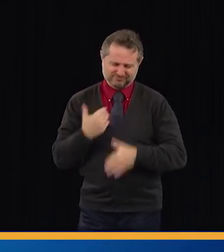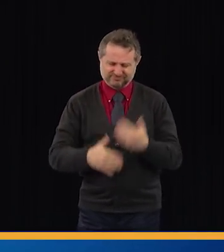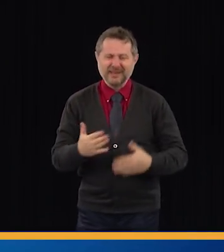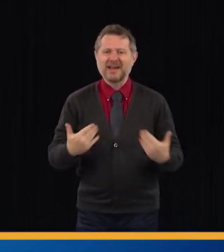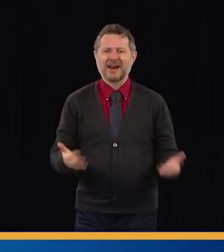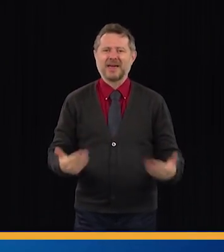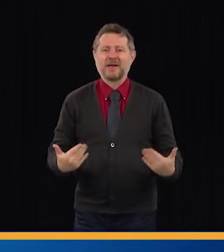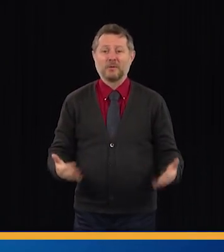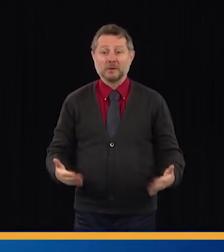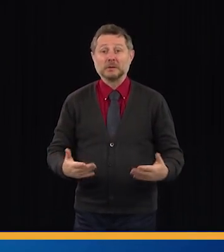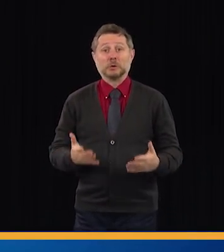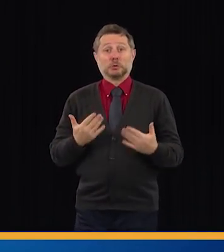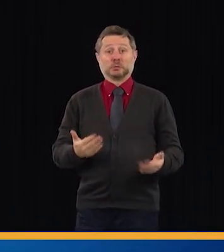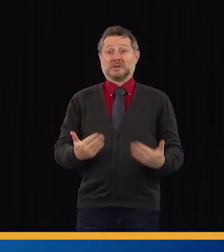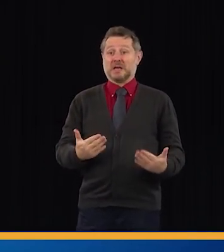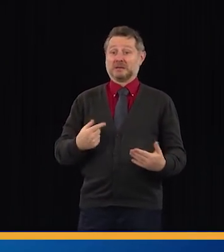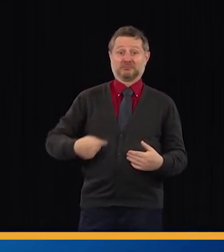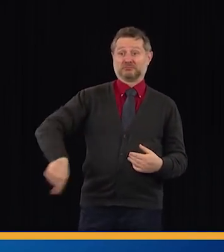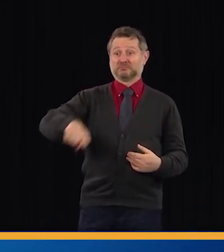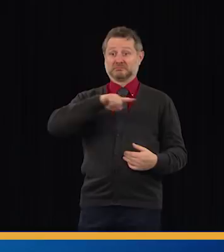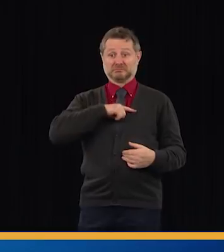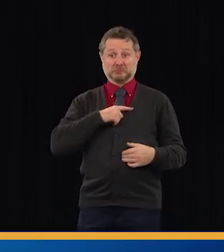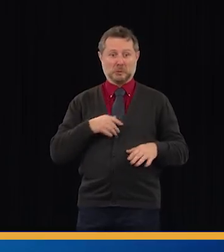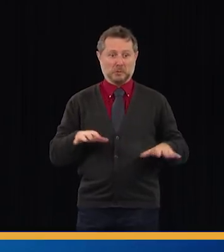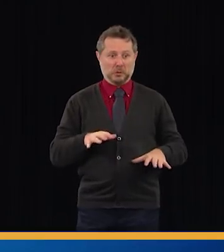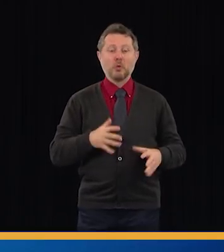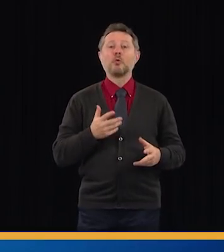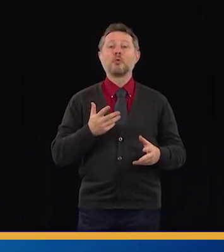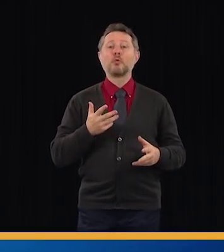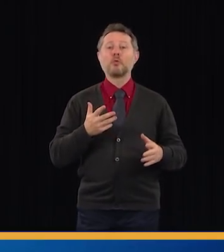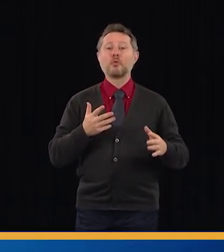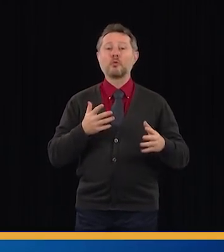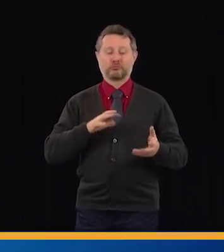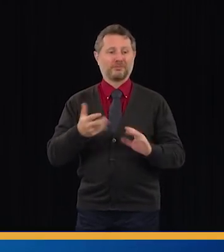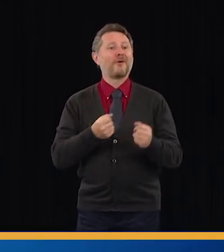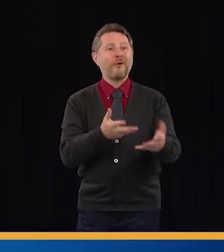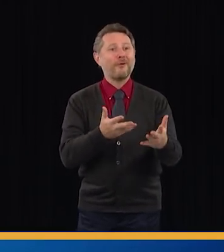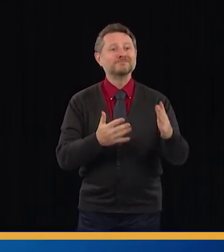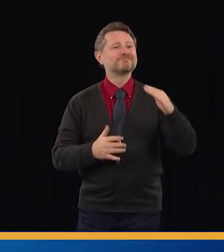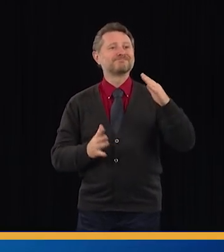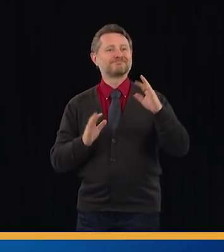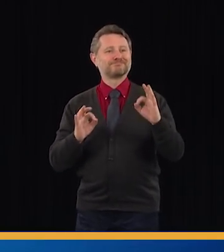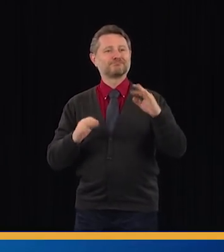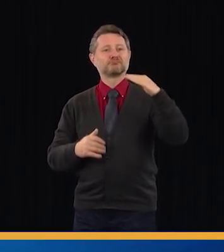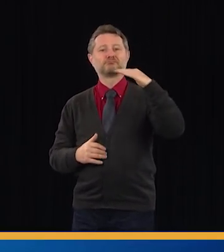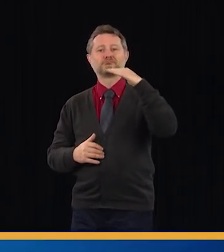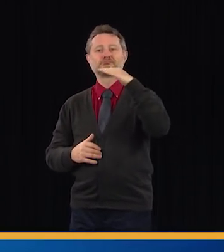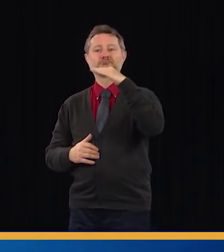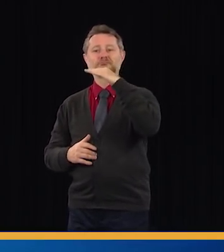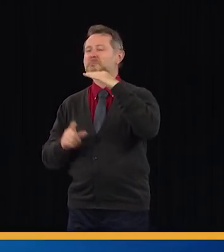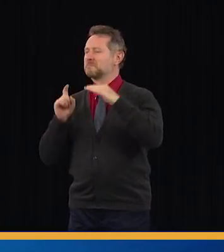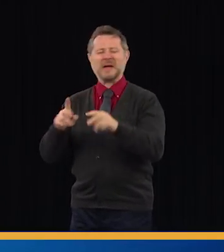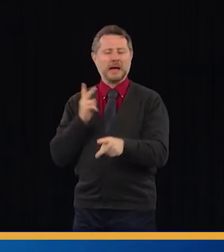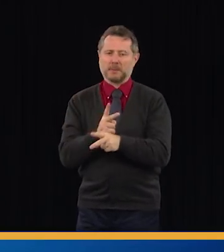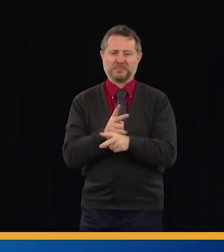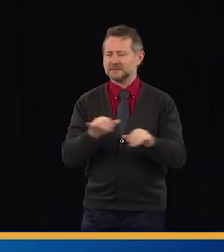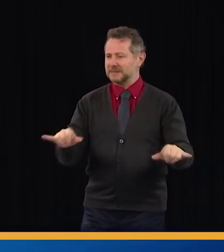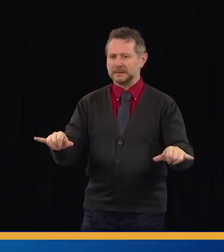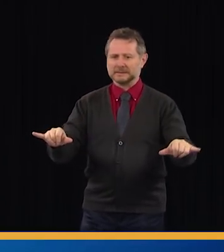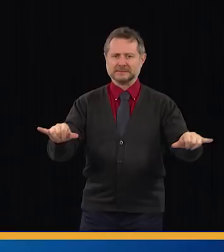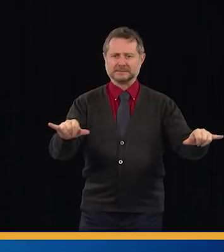now bending the curve, and there's no doubt that we can't stop doing what we're doing. That's the good news. The bad